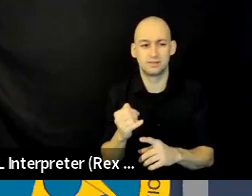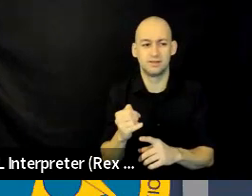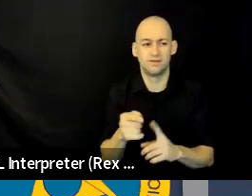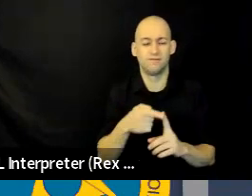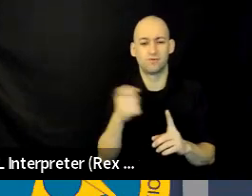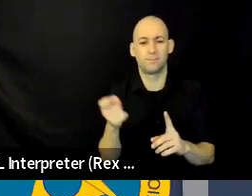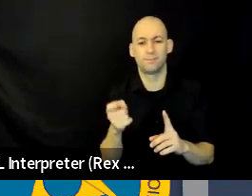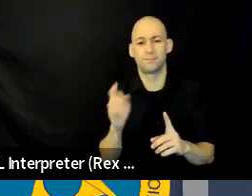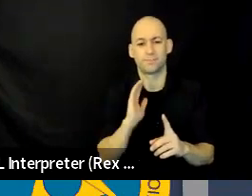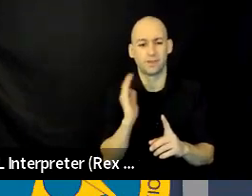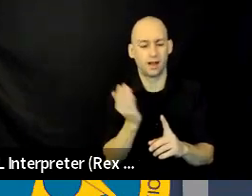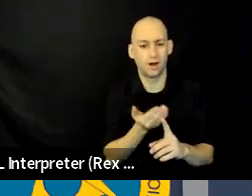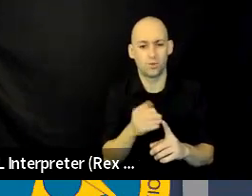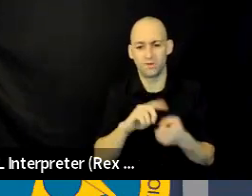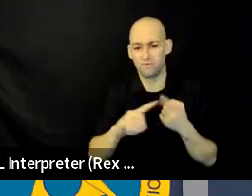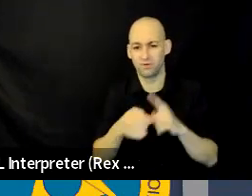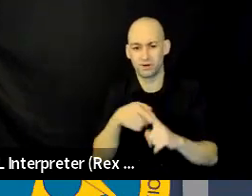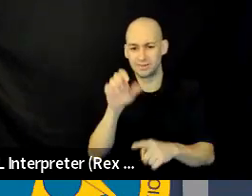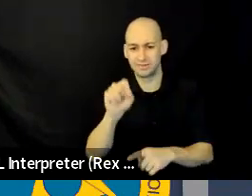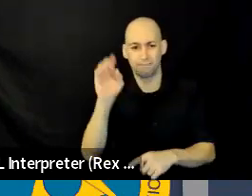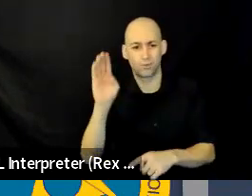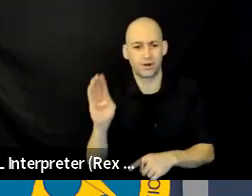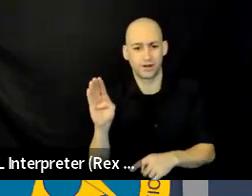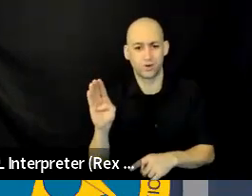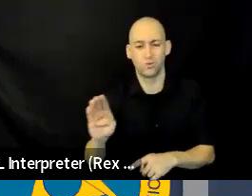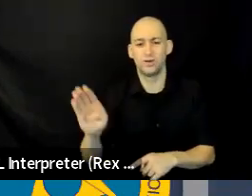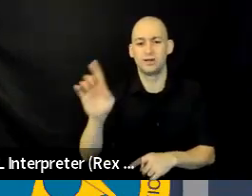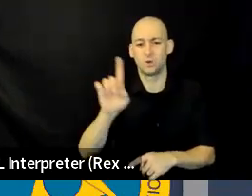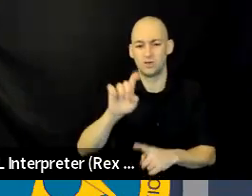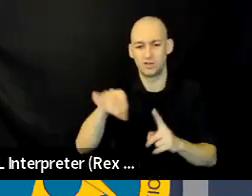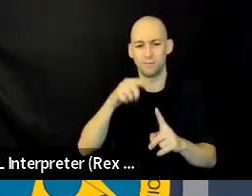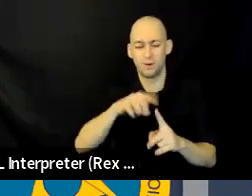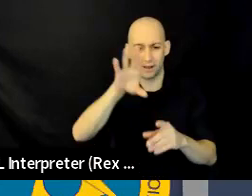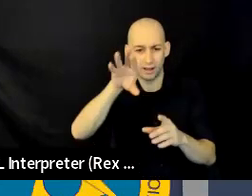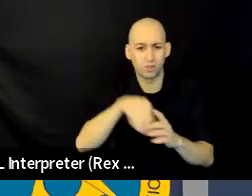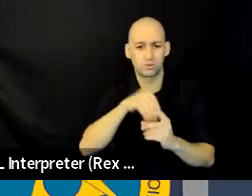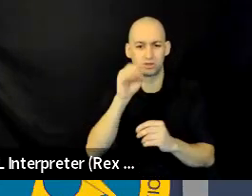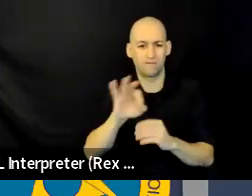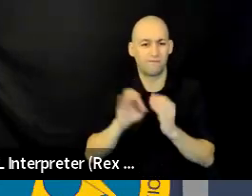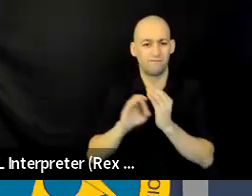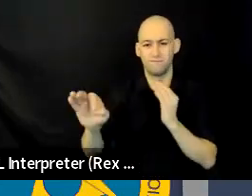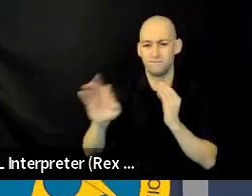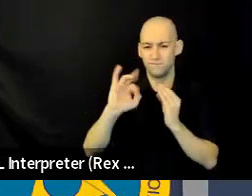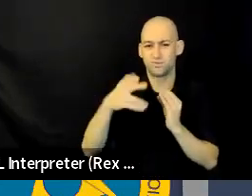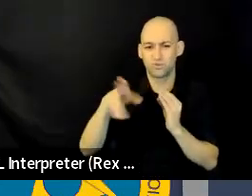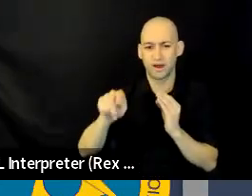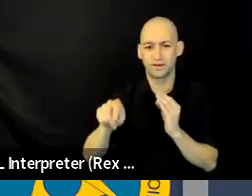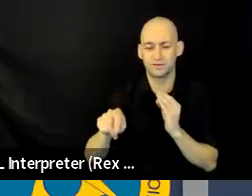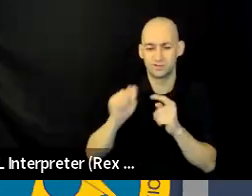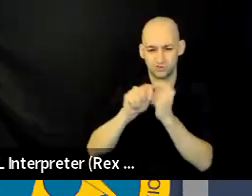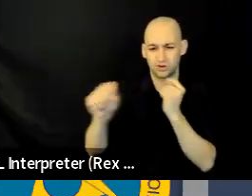from our friend from San Bernardino, the question about inclusion of freight in your